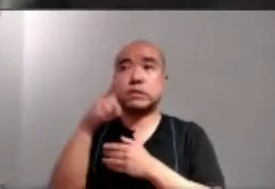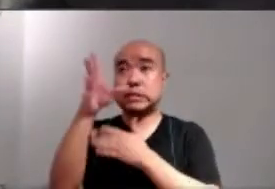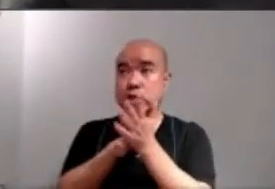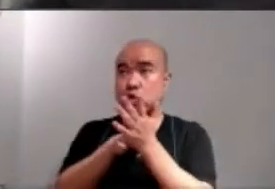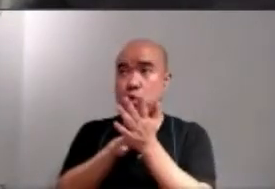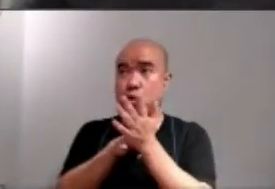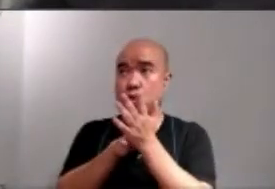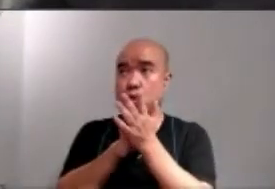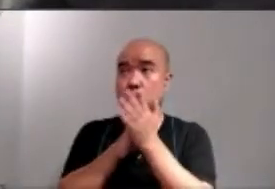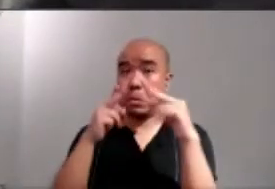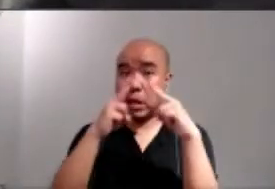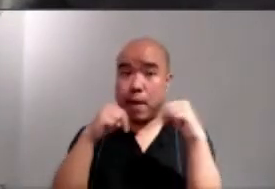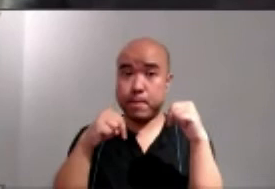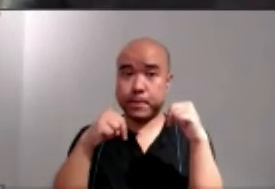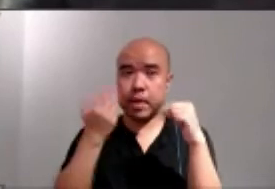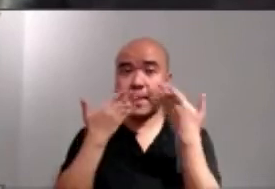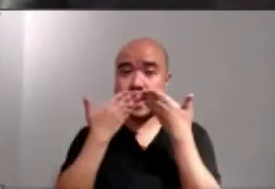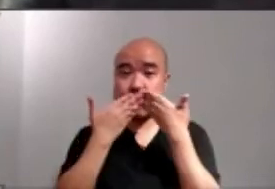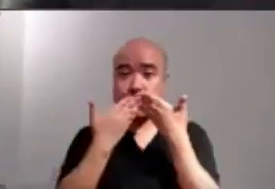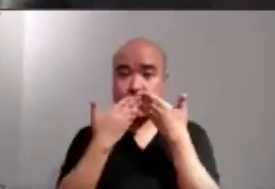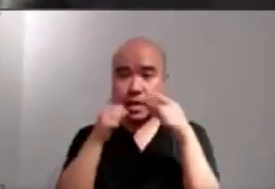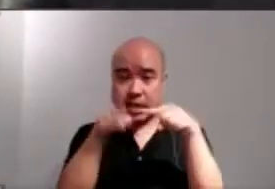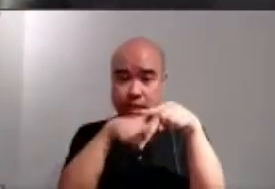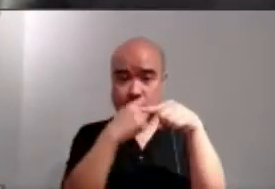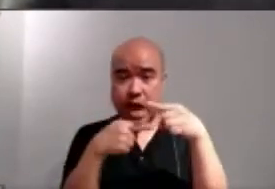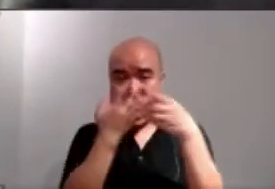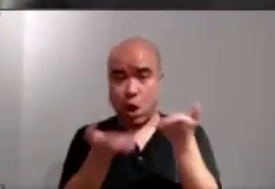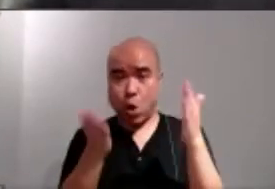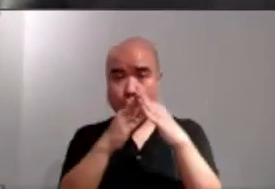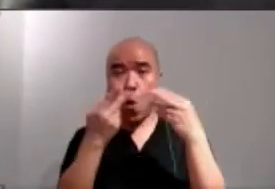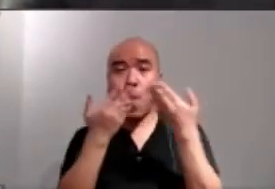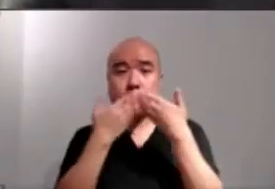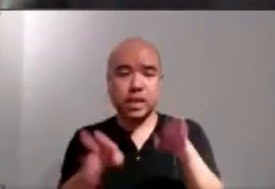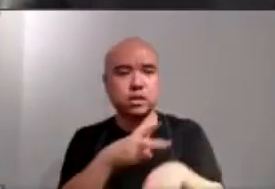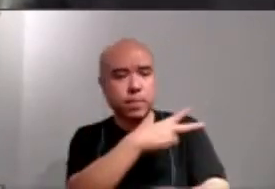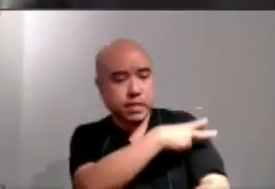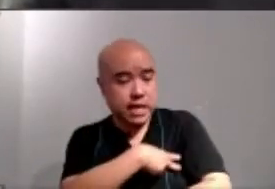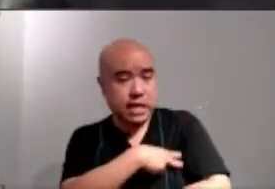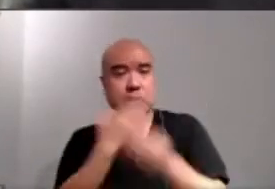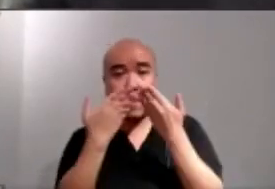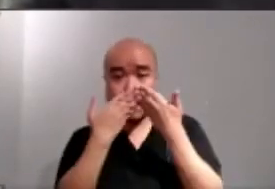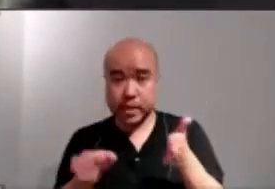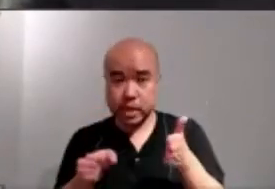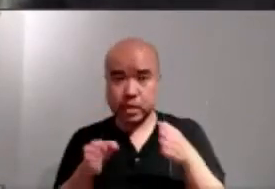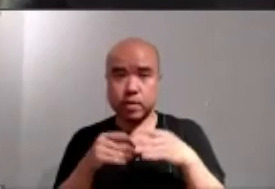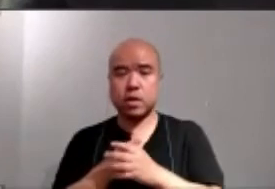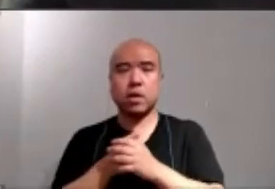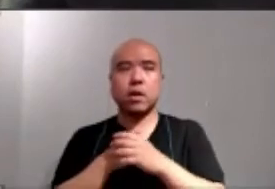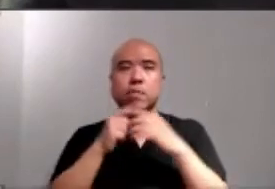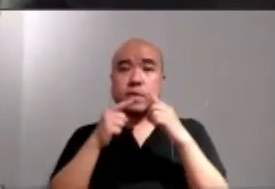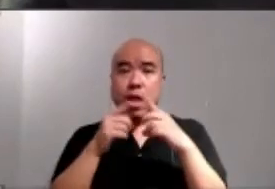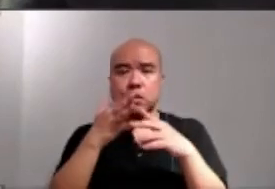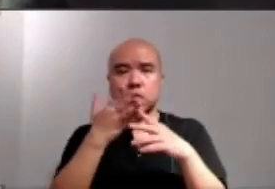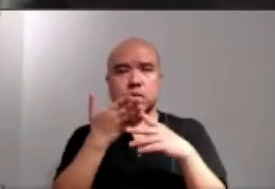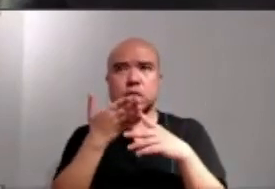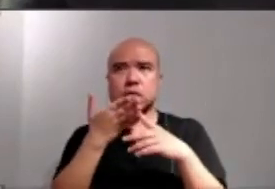students even these days during this pandemic. So I hope that those answers can be some supportive. Yeah. Yes. Thank you